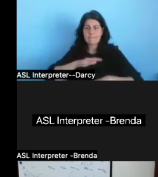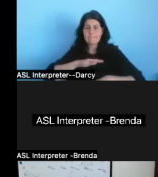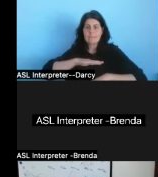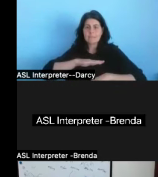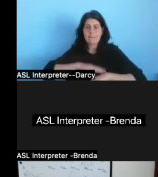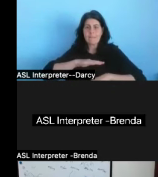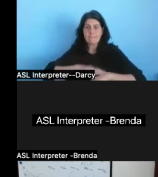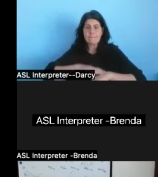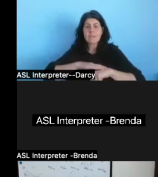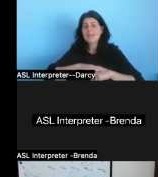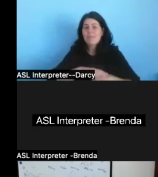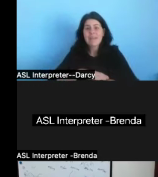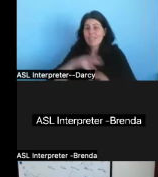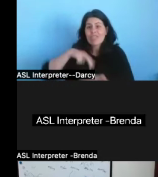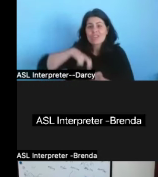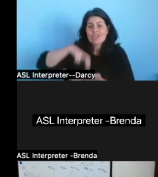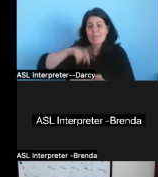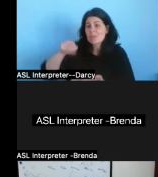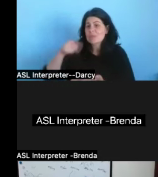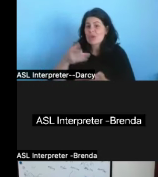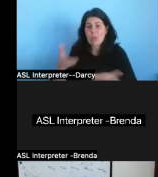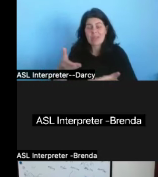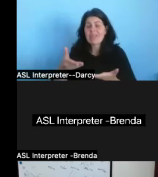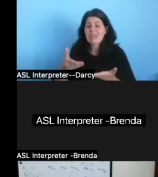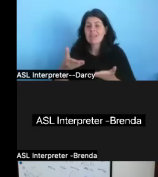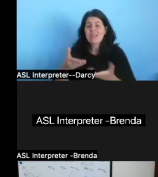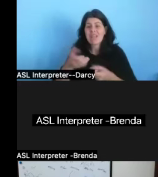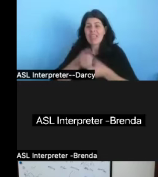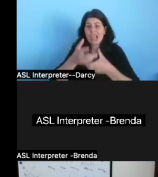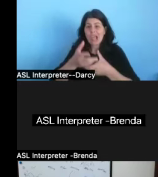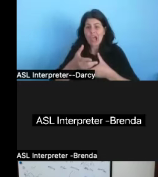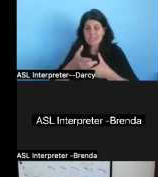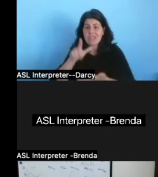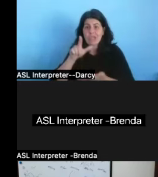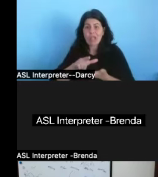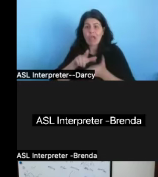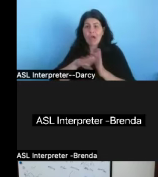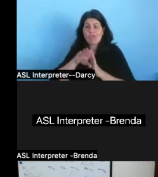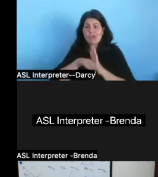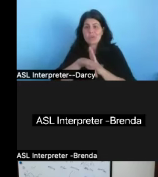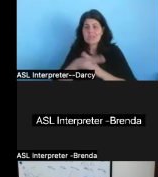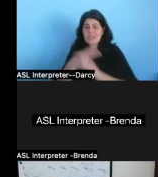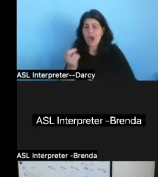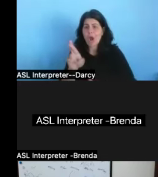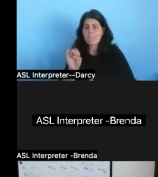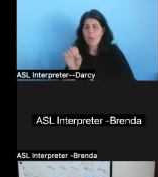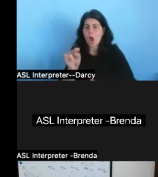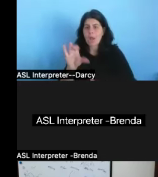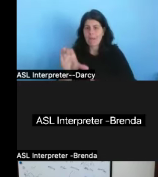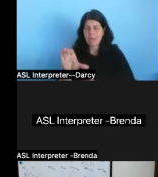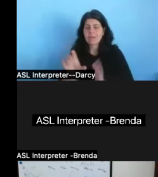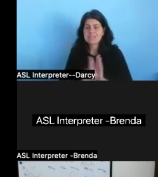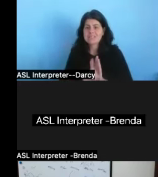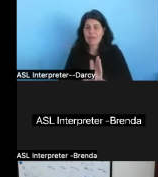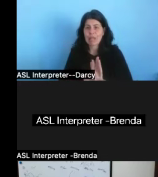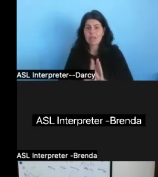thing that created this low frequency harmonic signal. So this is in C. The panel C